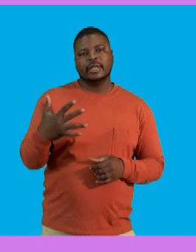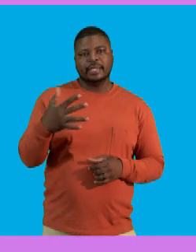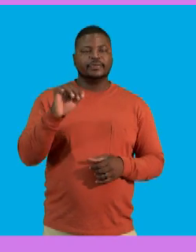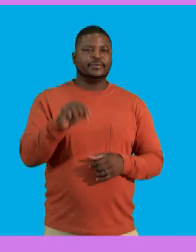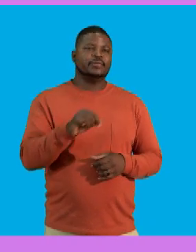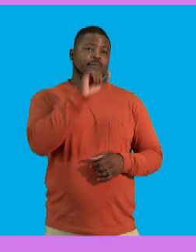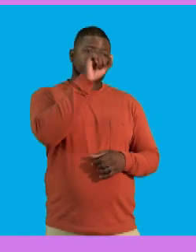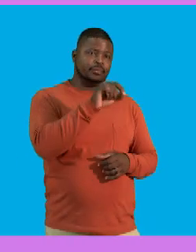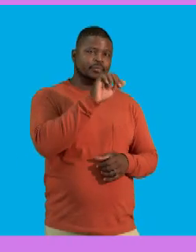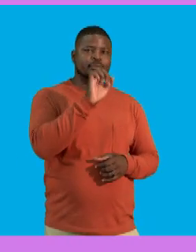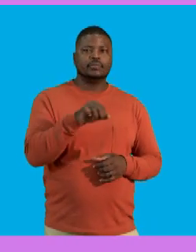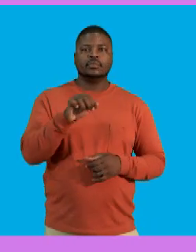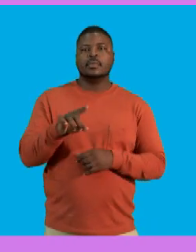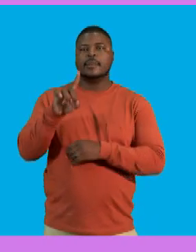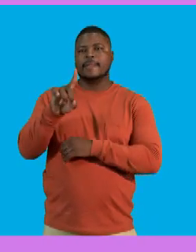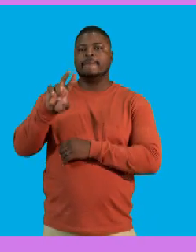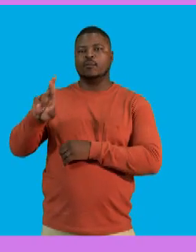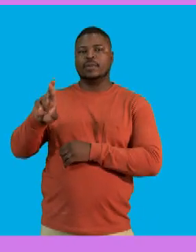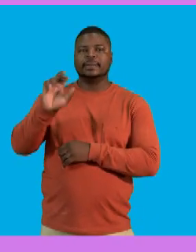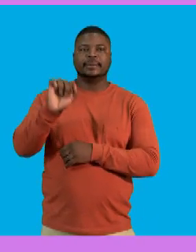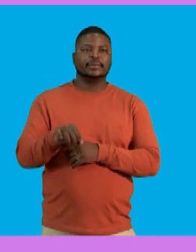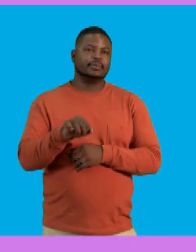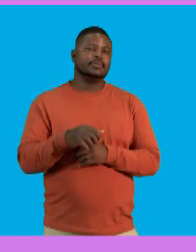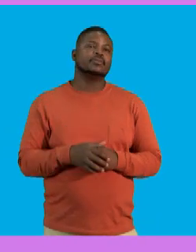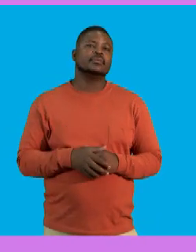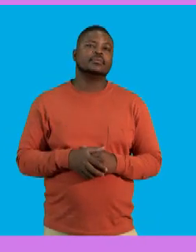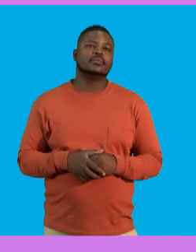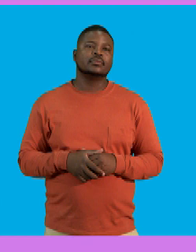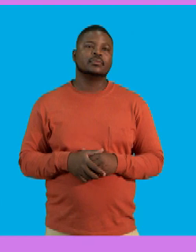0.75, yes, 1 Rand,